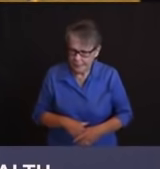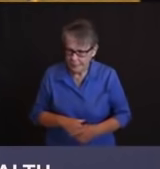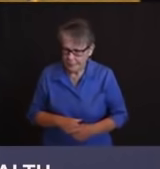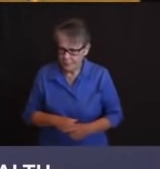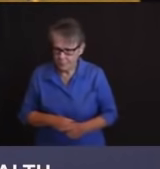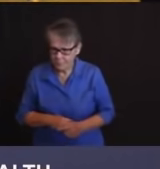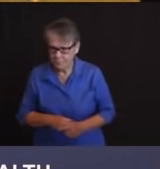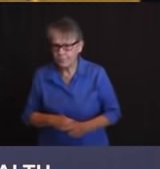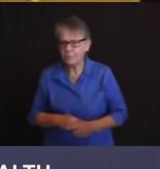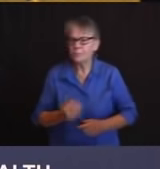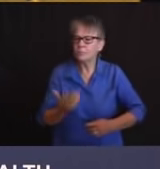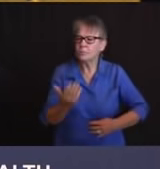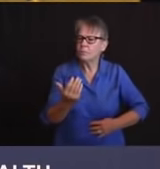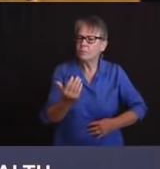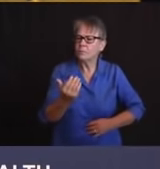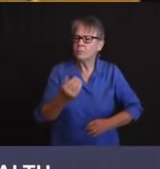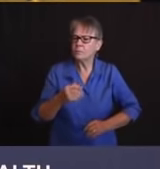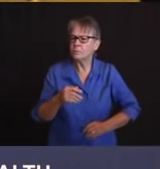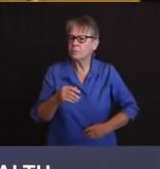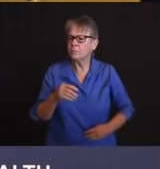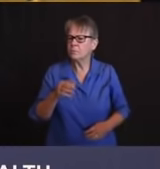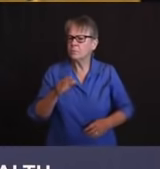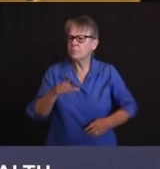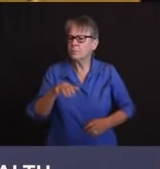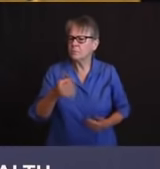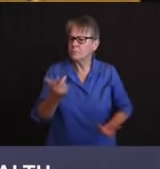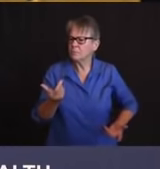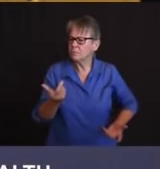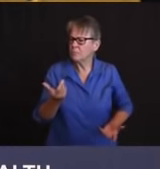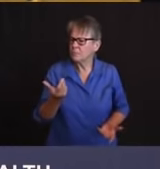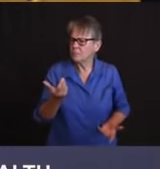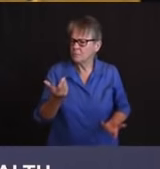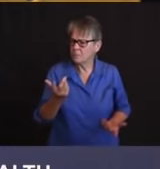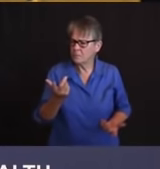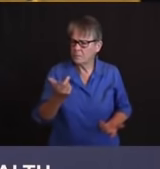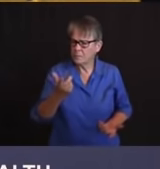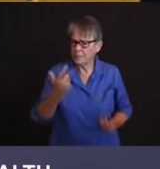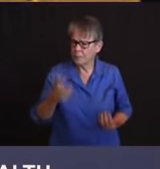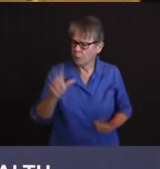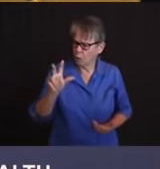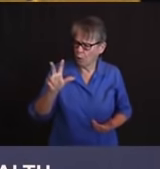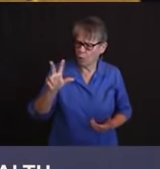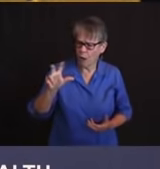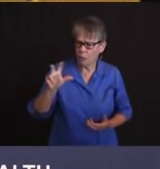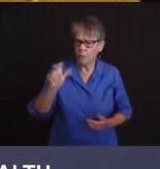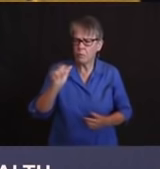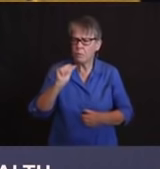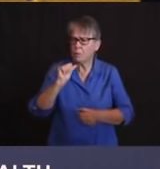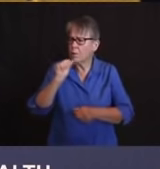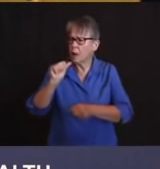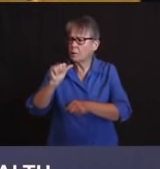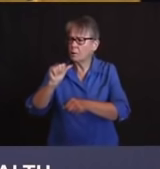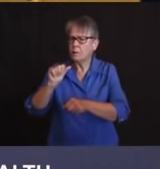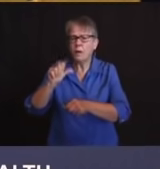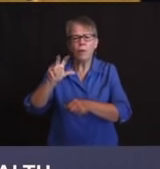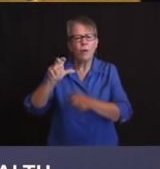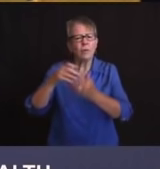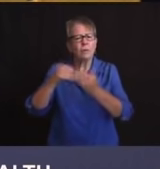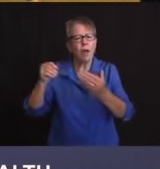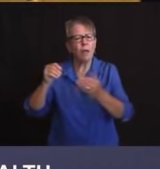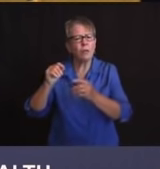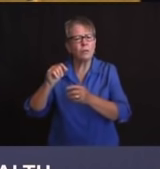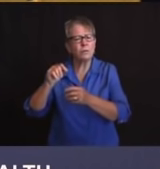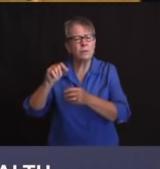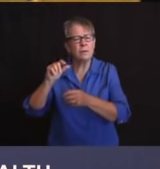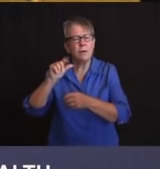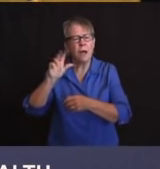the questions that FEMA was asking? You had mentioned this all on Monday. I have to tell you, I don't know. It's a very good question,